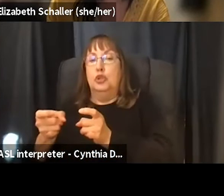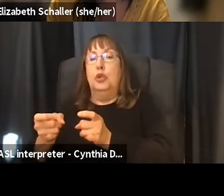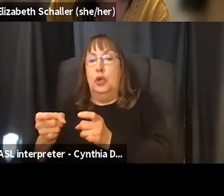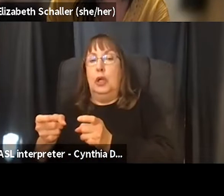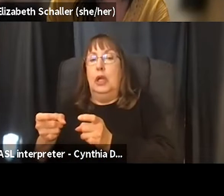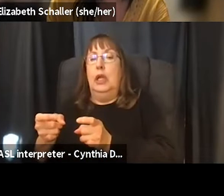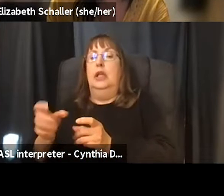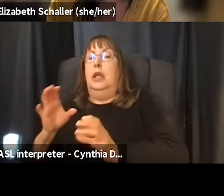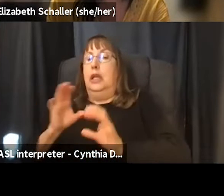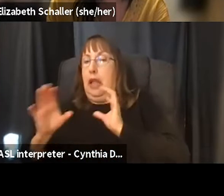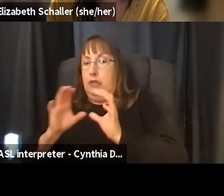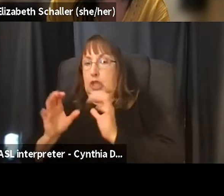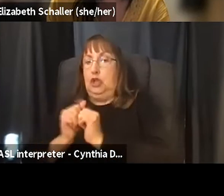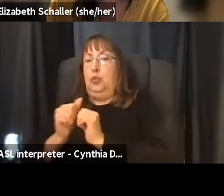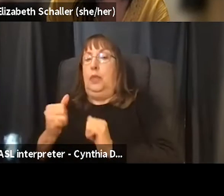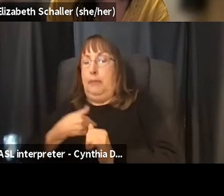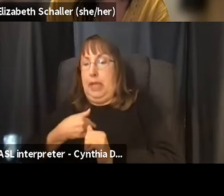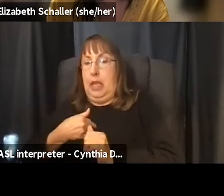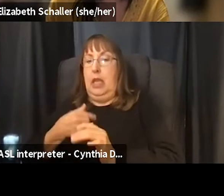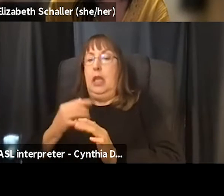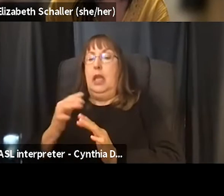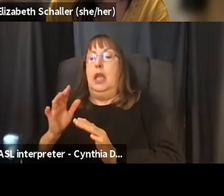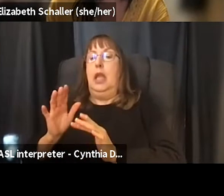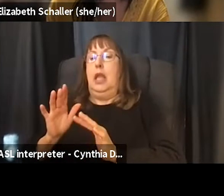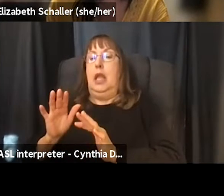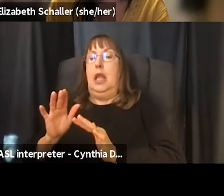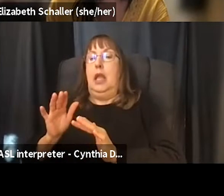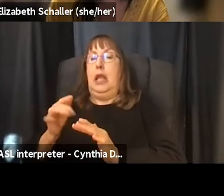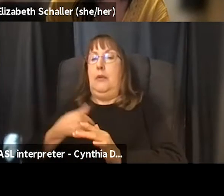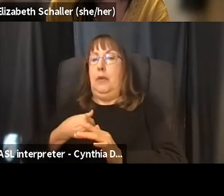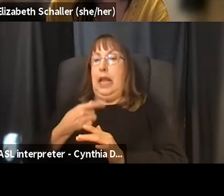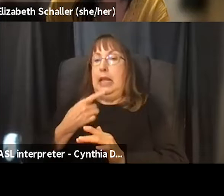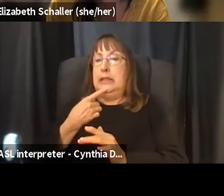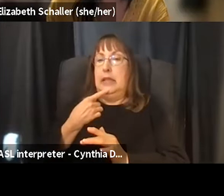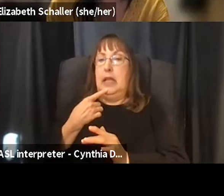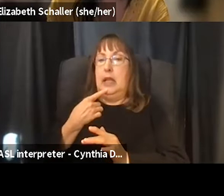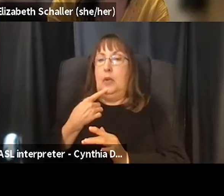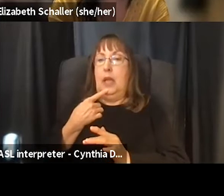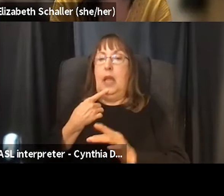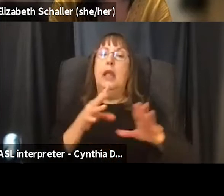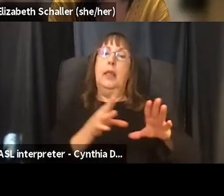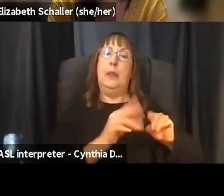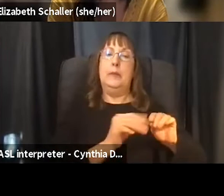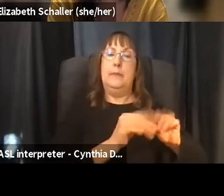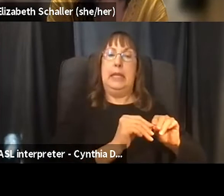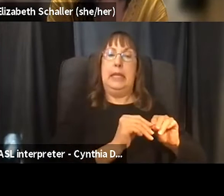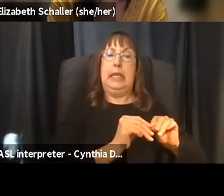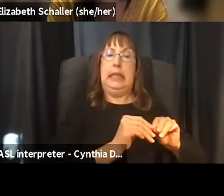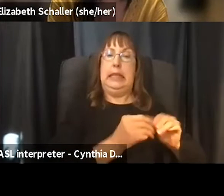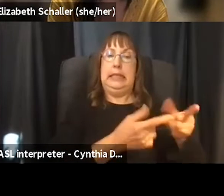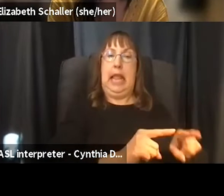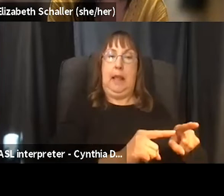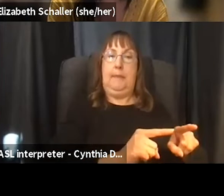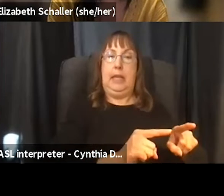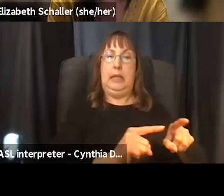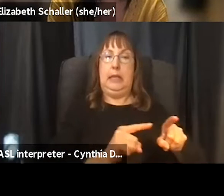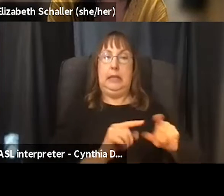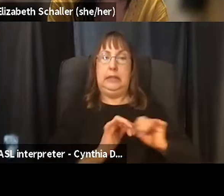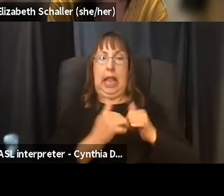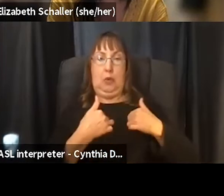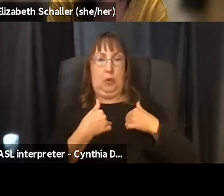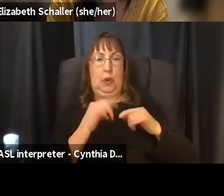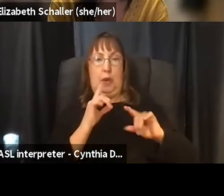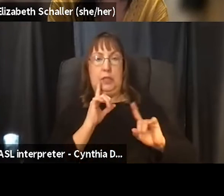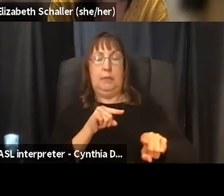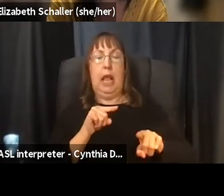where I say, let's say this thing happens in a meeting, what's the proper way to respond? And we sort of like,